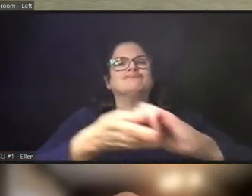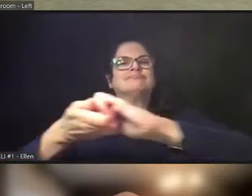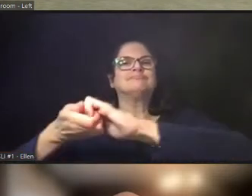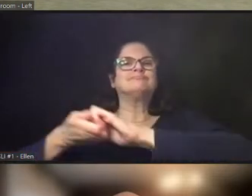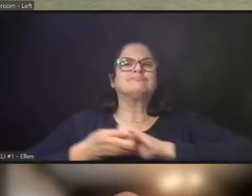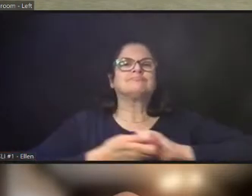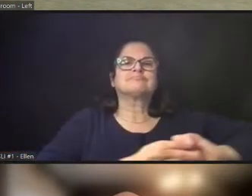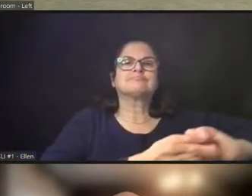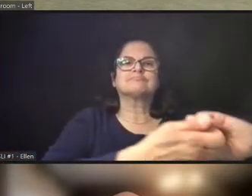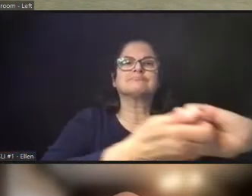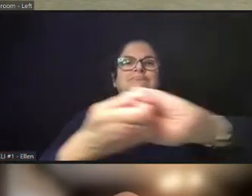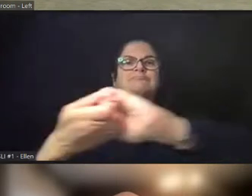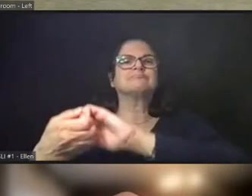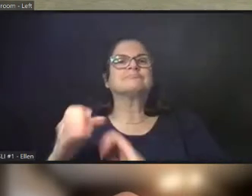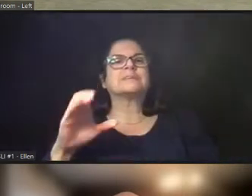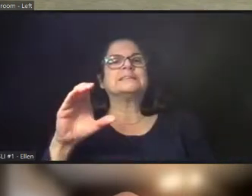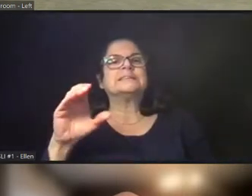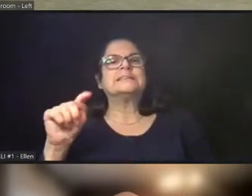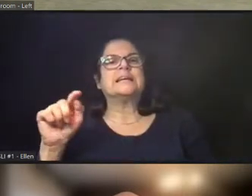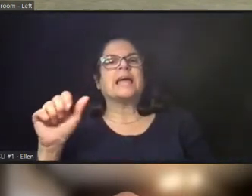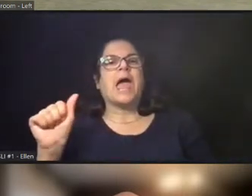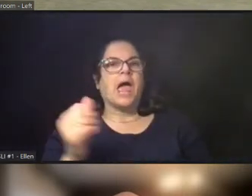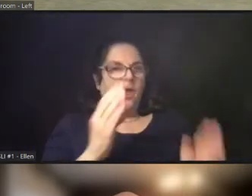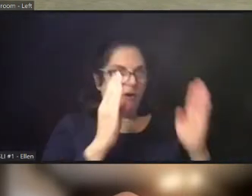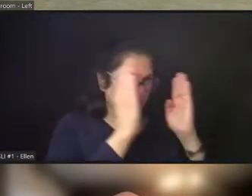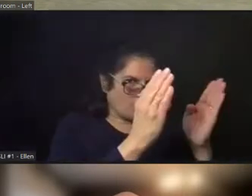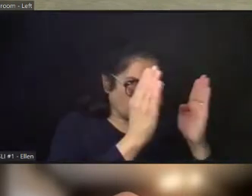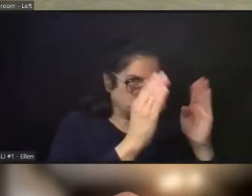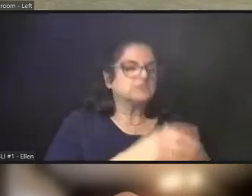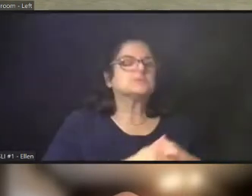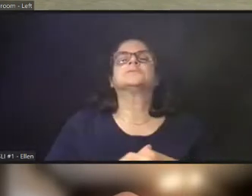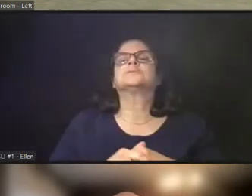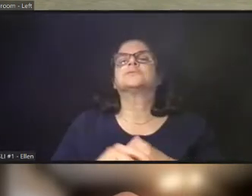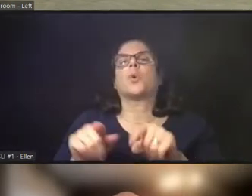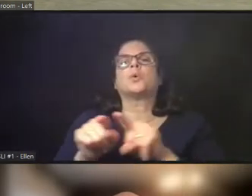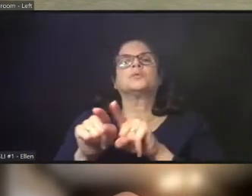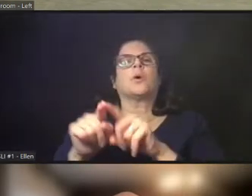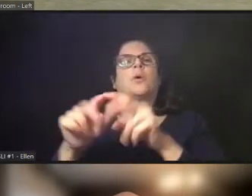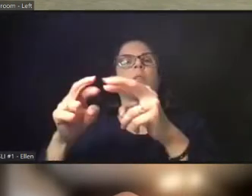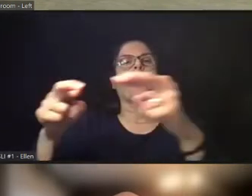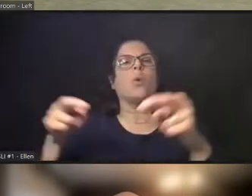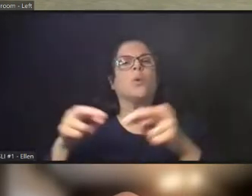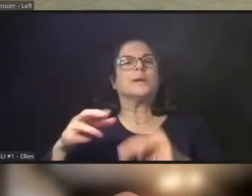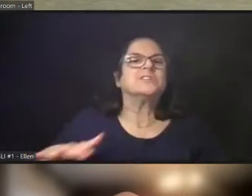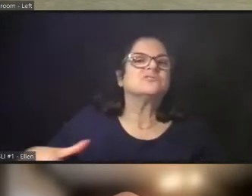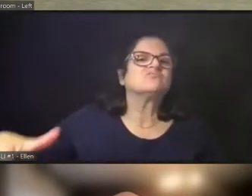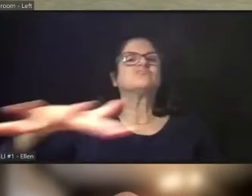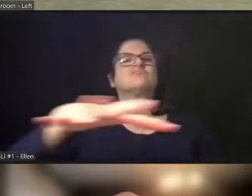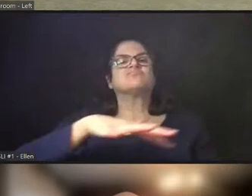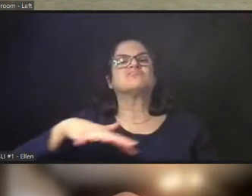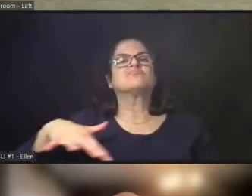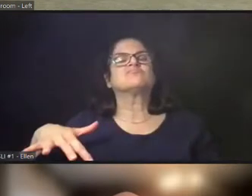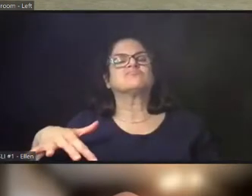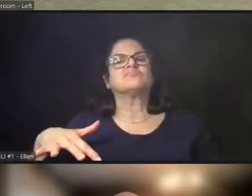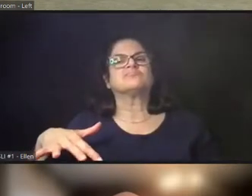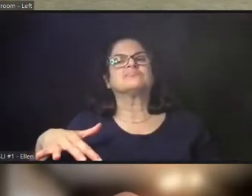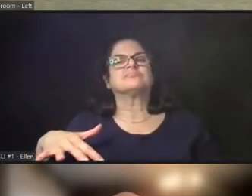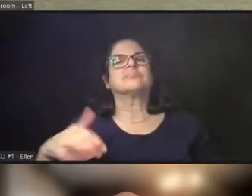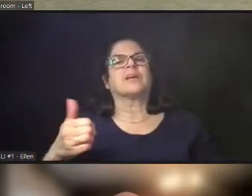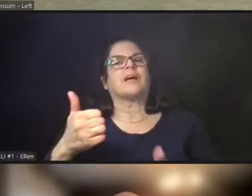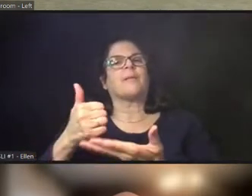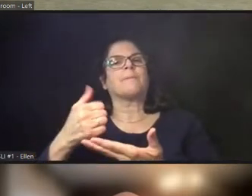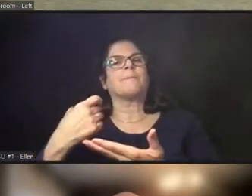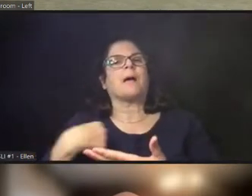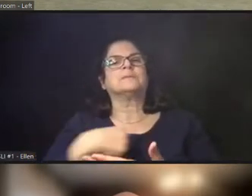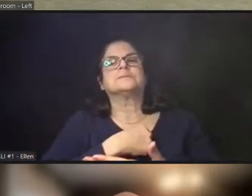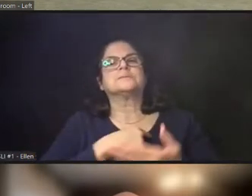a CTA-focused part of this. There's also a regional-focused part of this that's going to ultimately result in us getting back to a much more